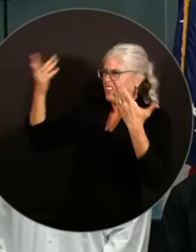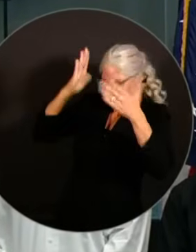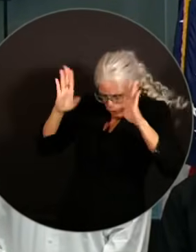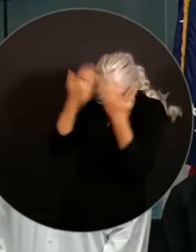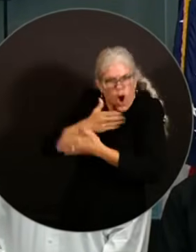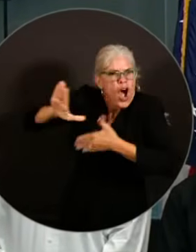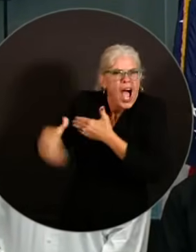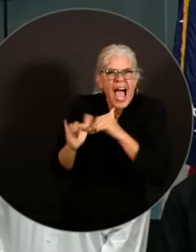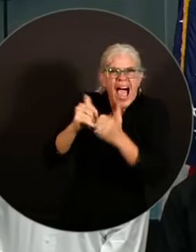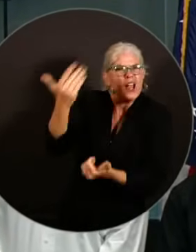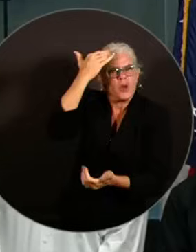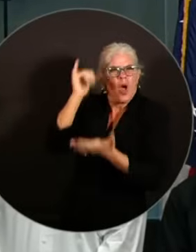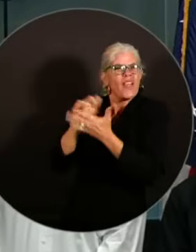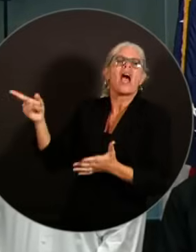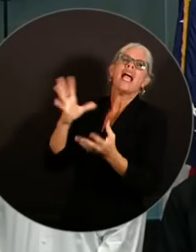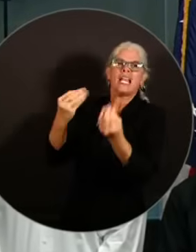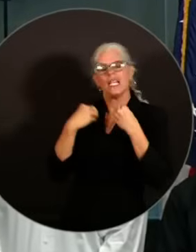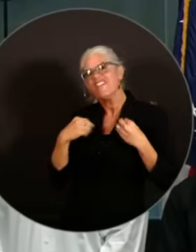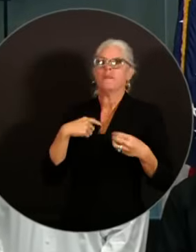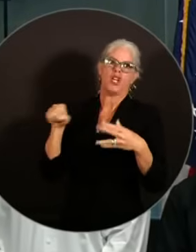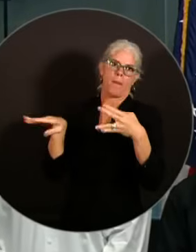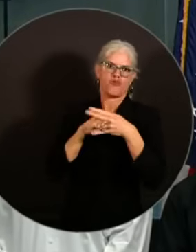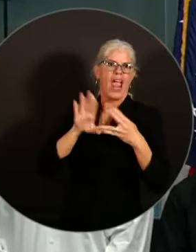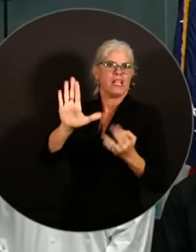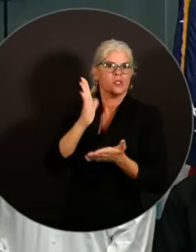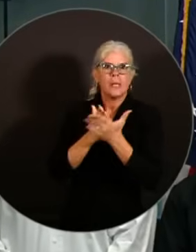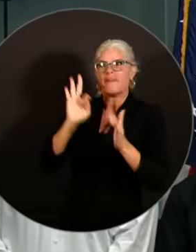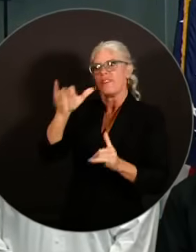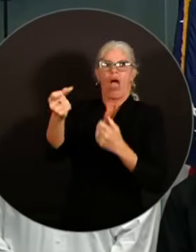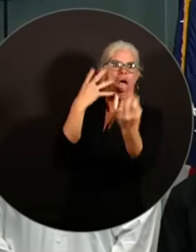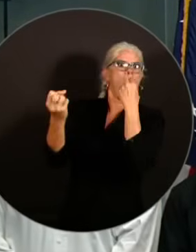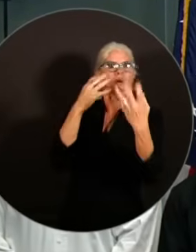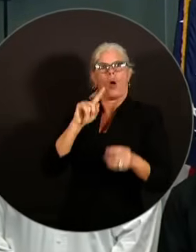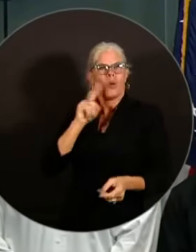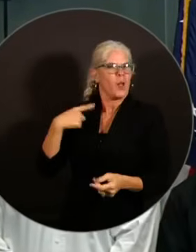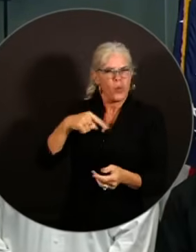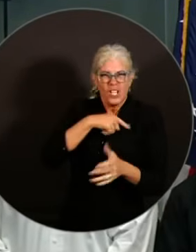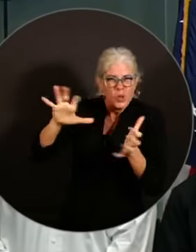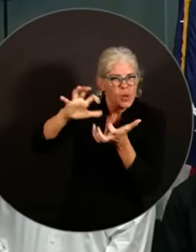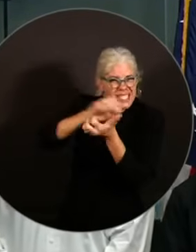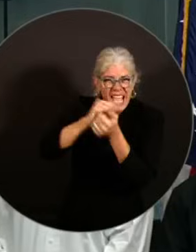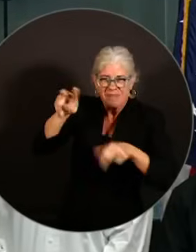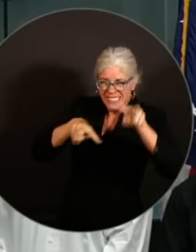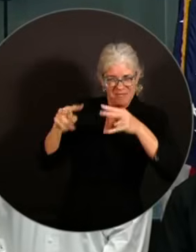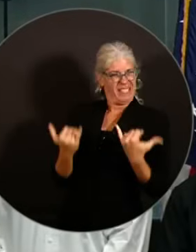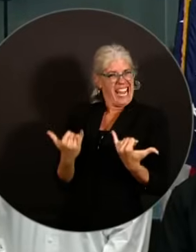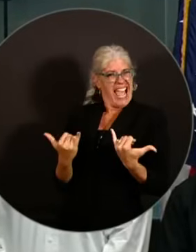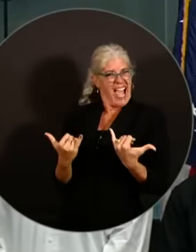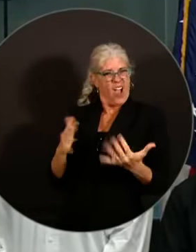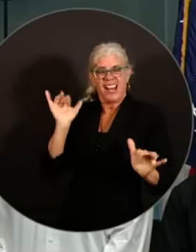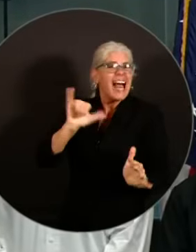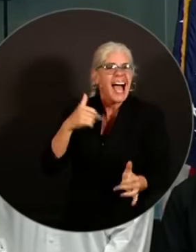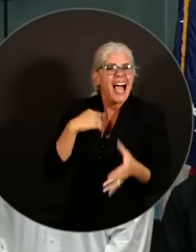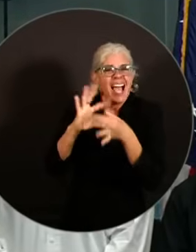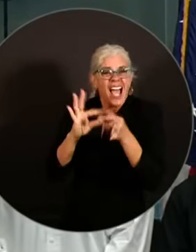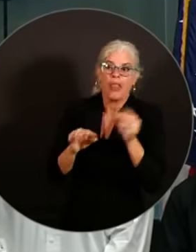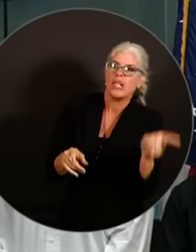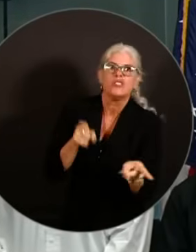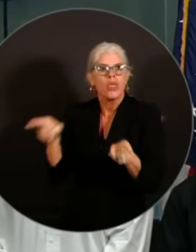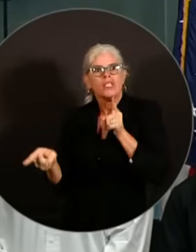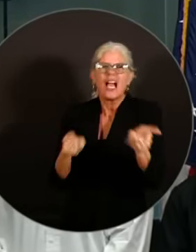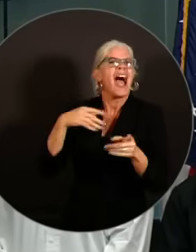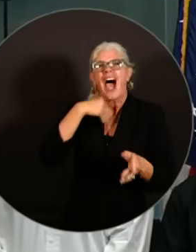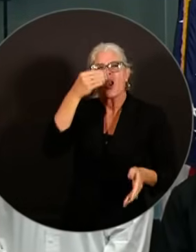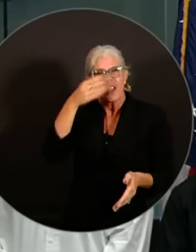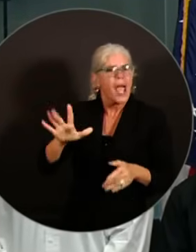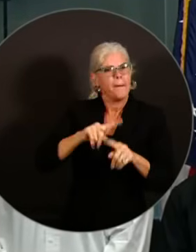that you're going to do? I mean, like, give me a break on some of this stuff. They're doing damage assessments now. They always say this or that or whatever. I mean, what I